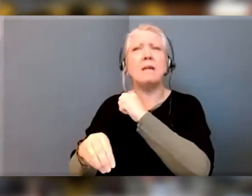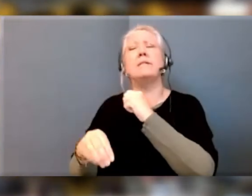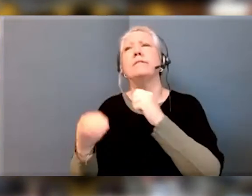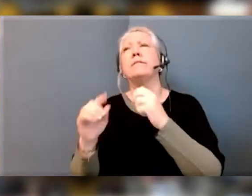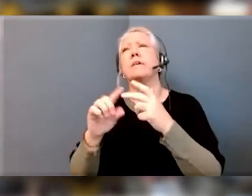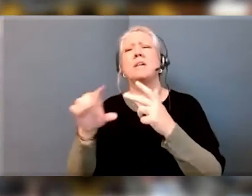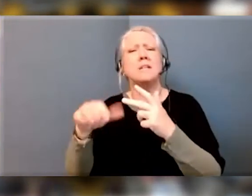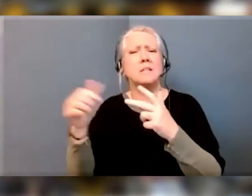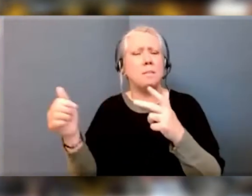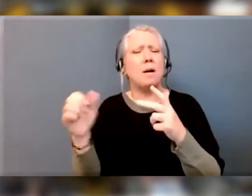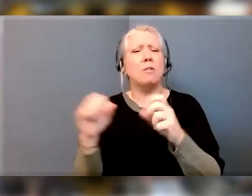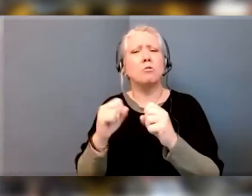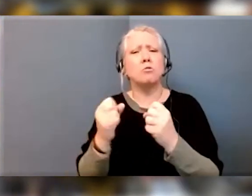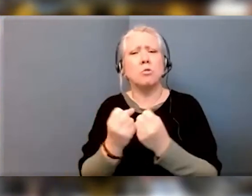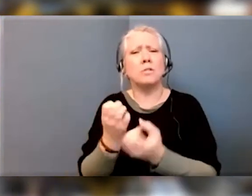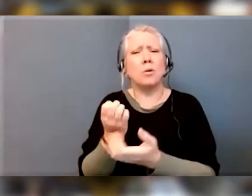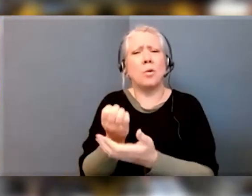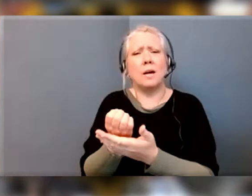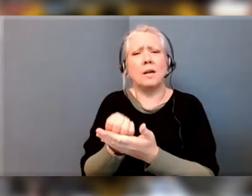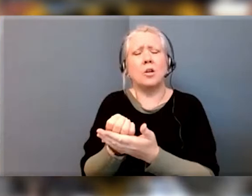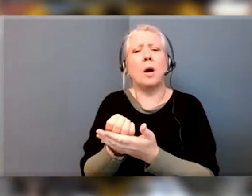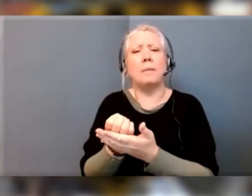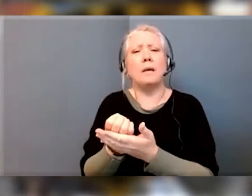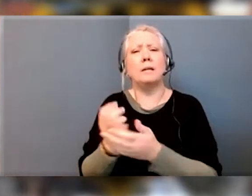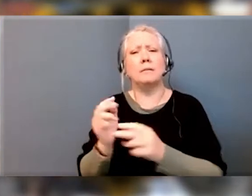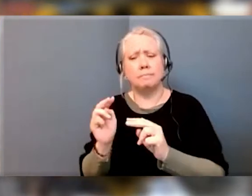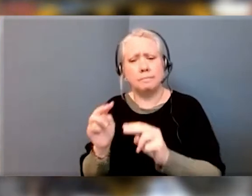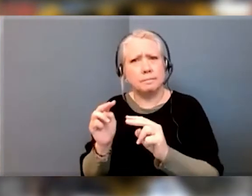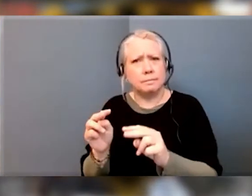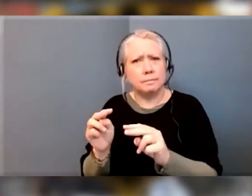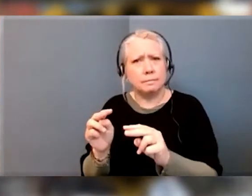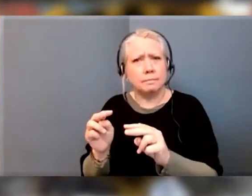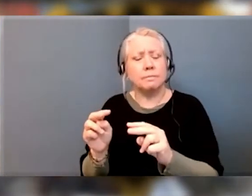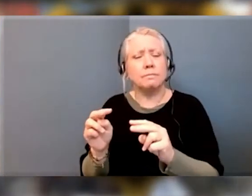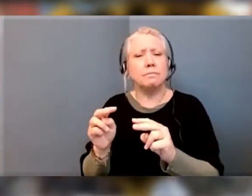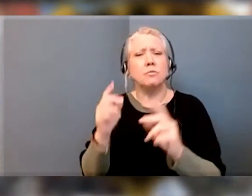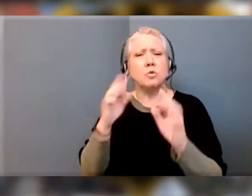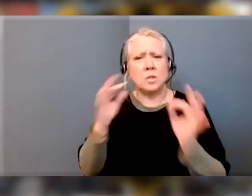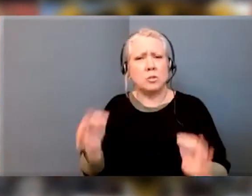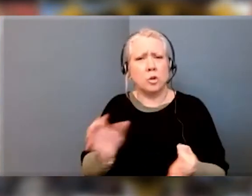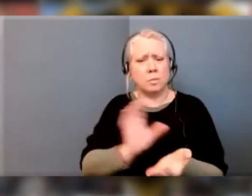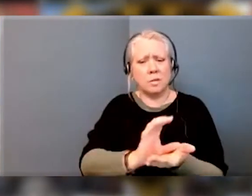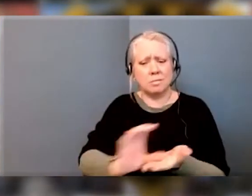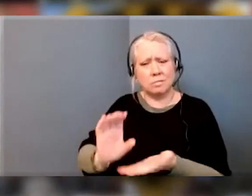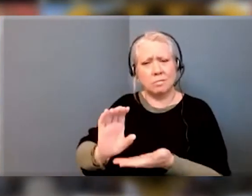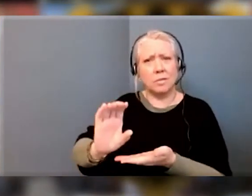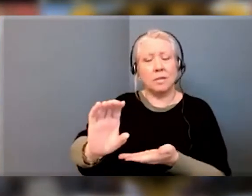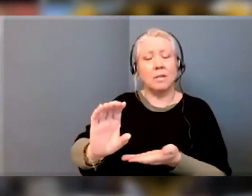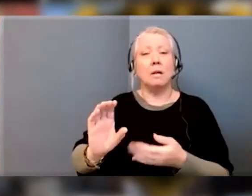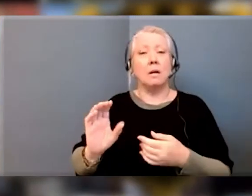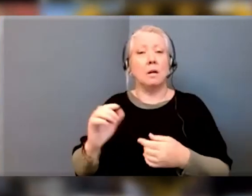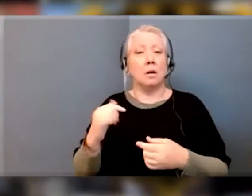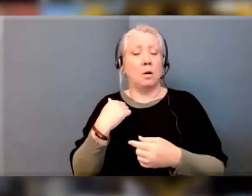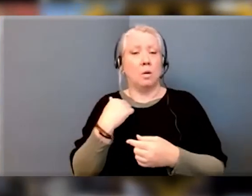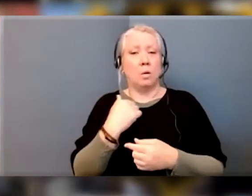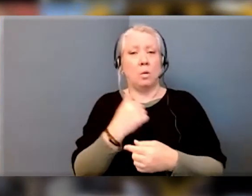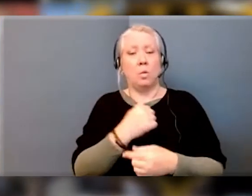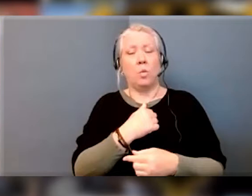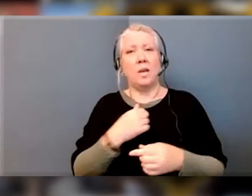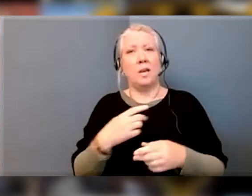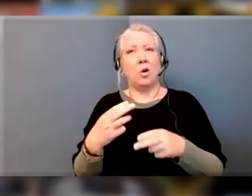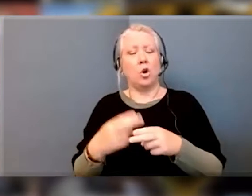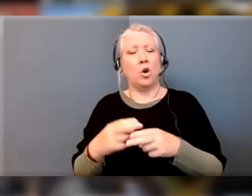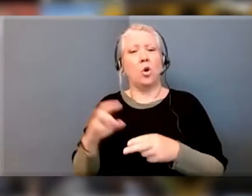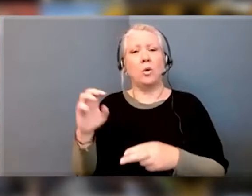that they look at to come up with our annual allocation. The city of Pittsburgh is an designated entitlement community,